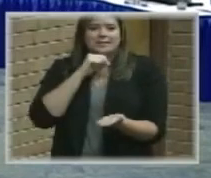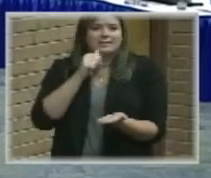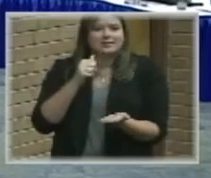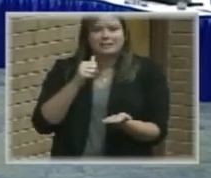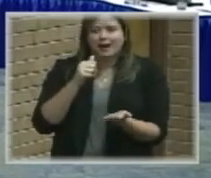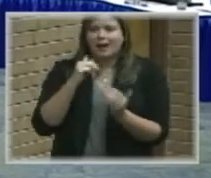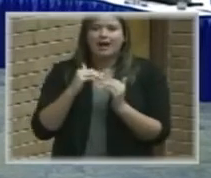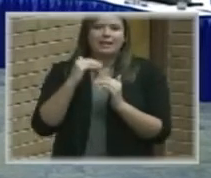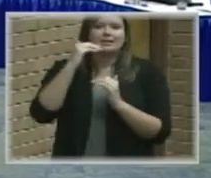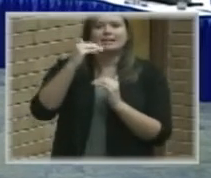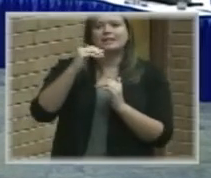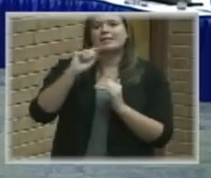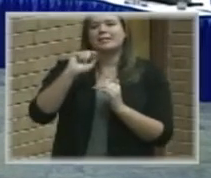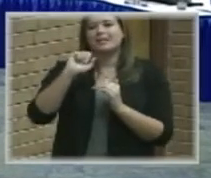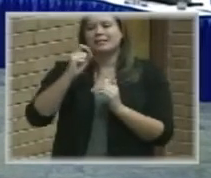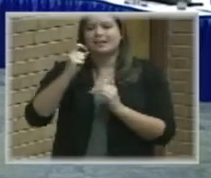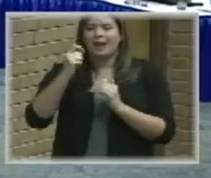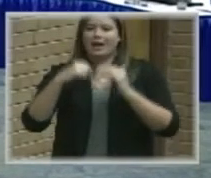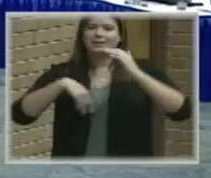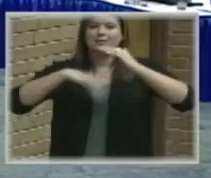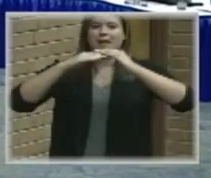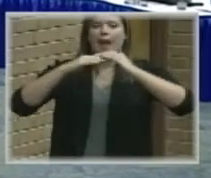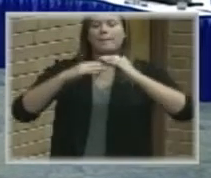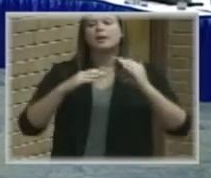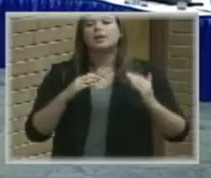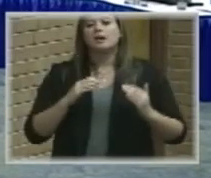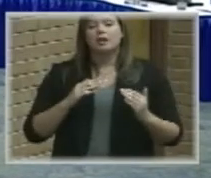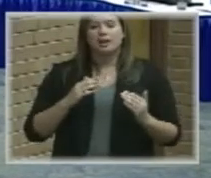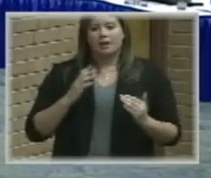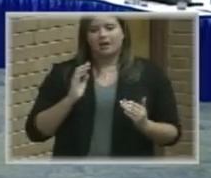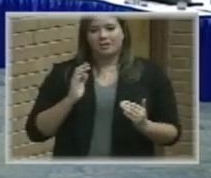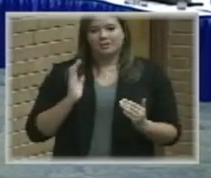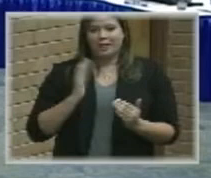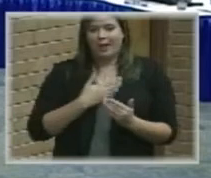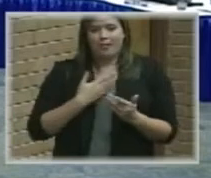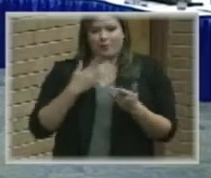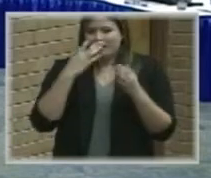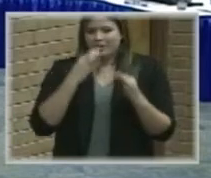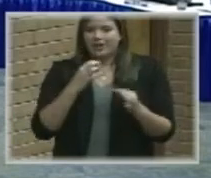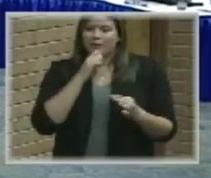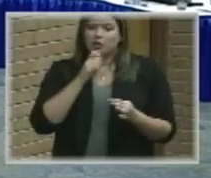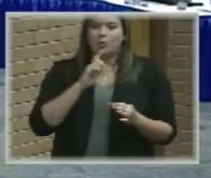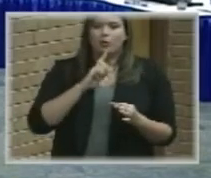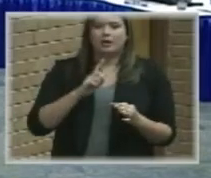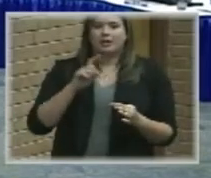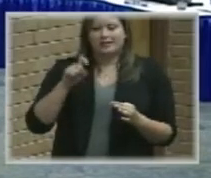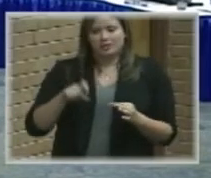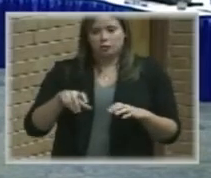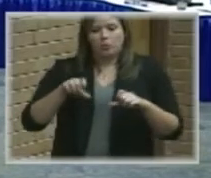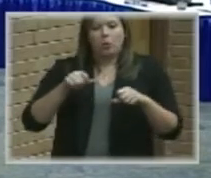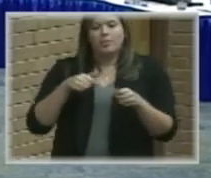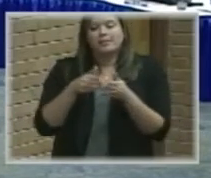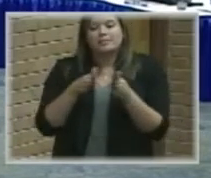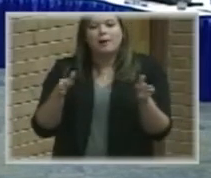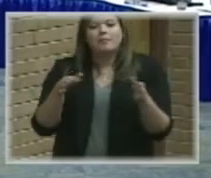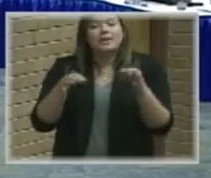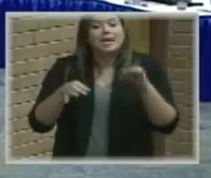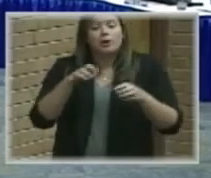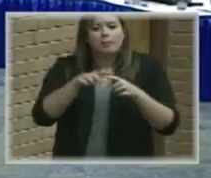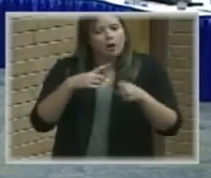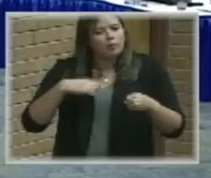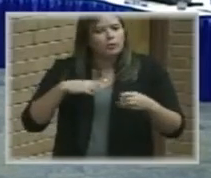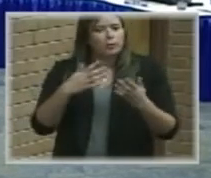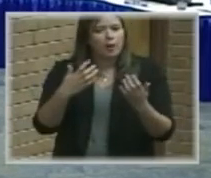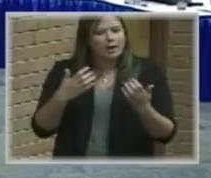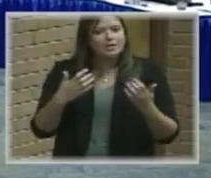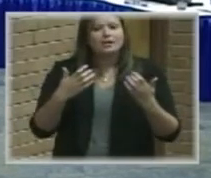cap. It is our hope, frankly, that we don't even need to hold this public hearing, but we wanted to do it as a precaution.